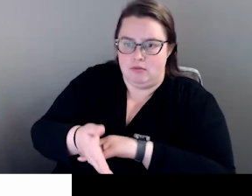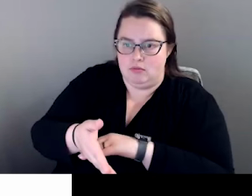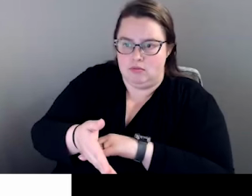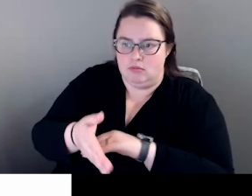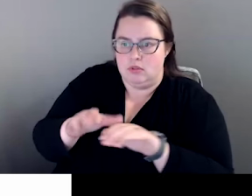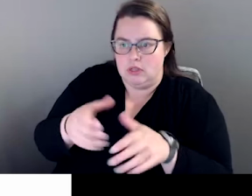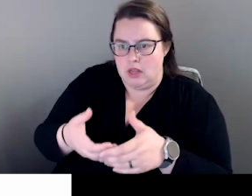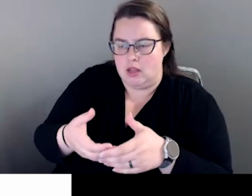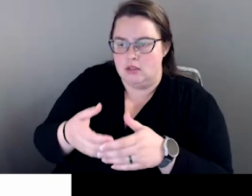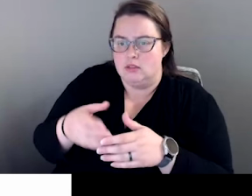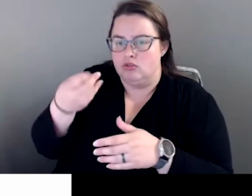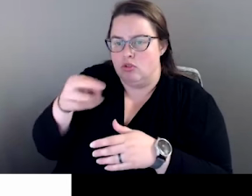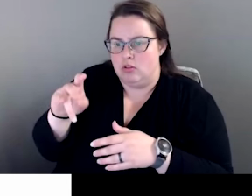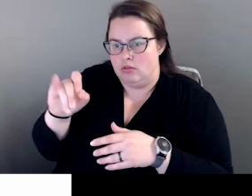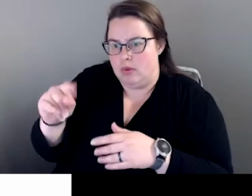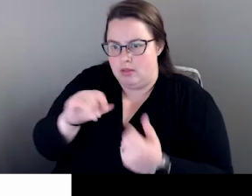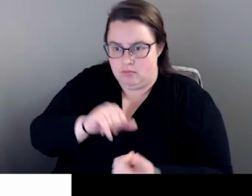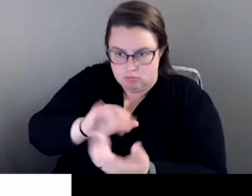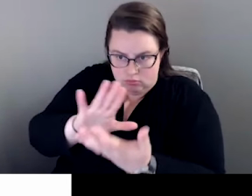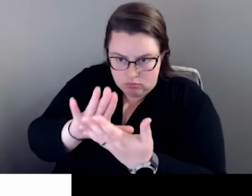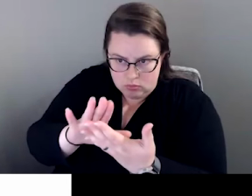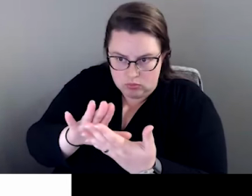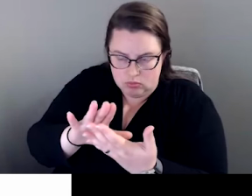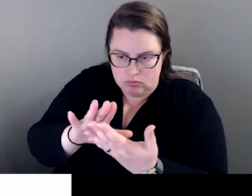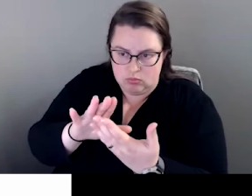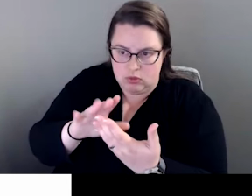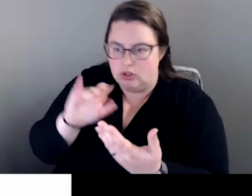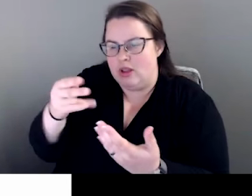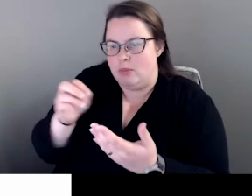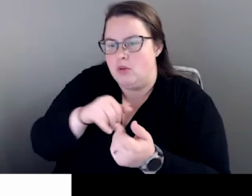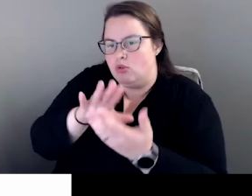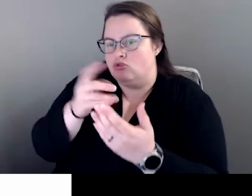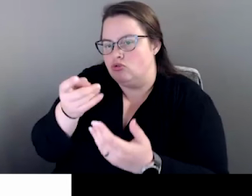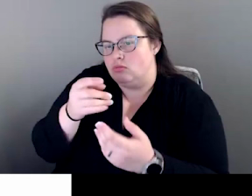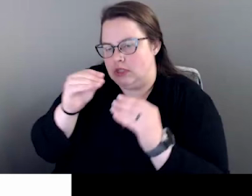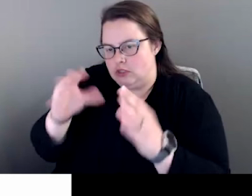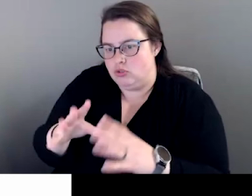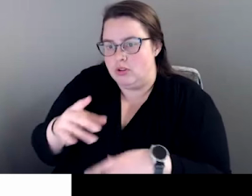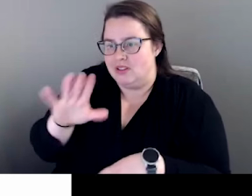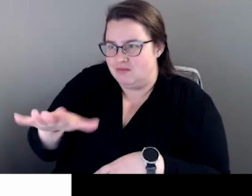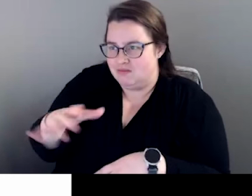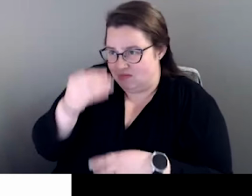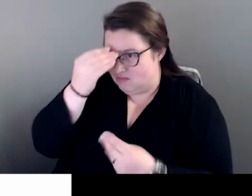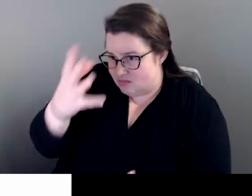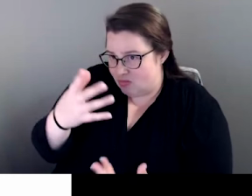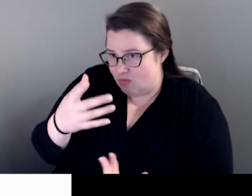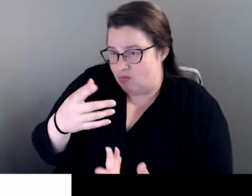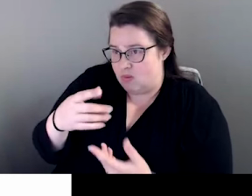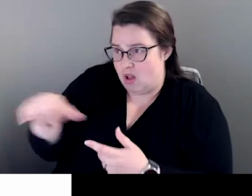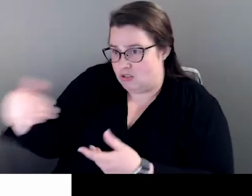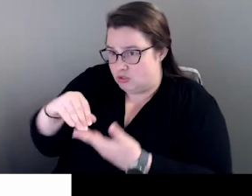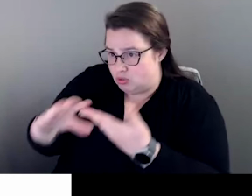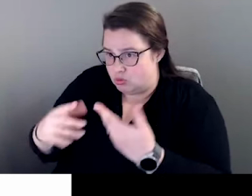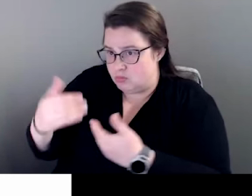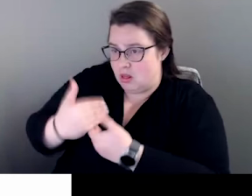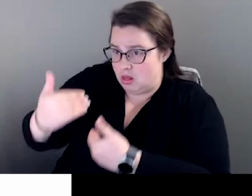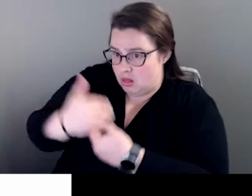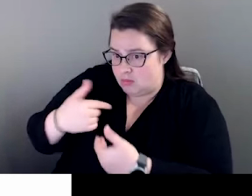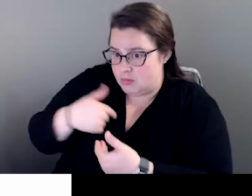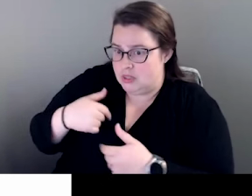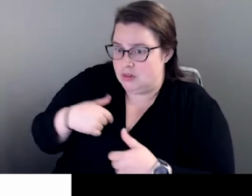Dr. Smith and confides that they have been experiencing harassment from a fellow student, Jamie expresses fear